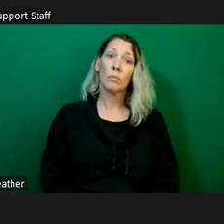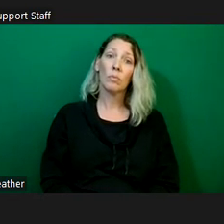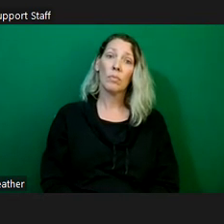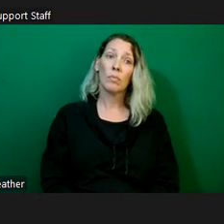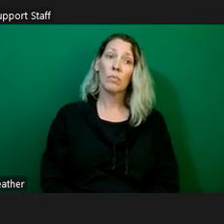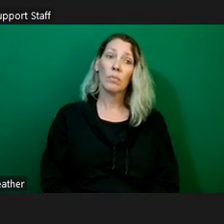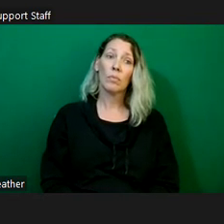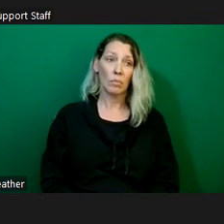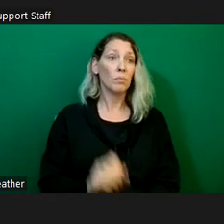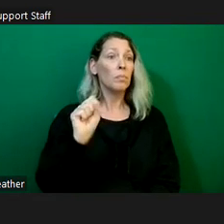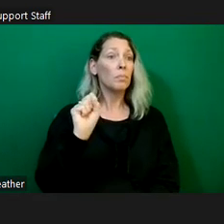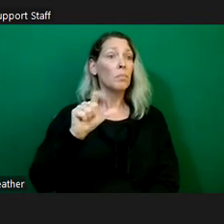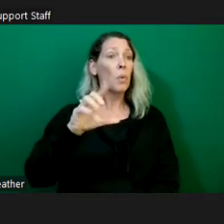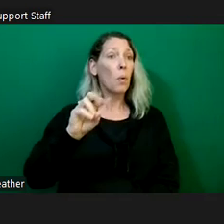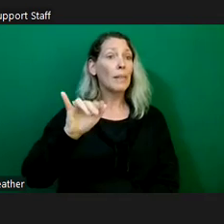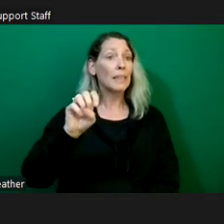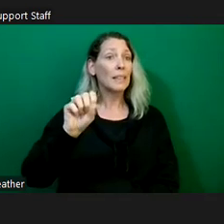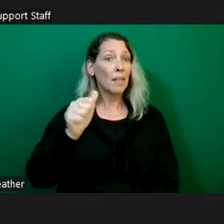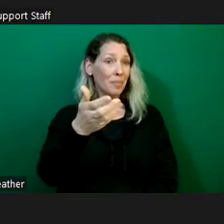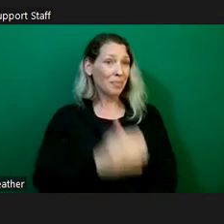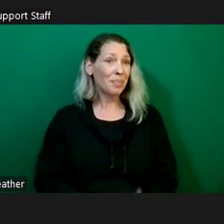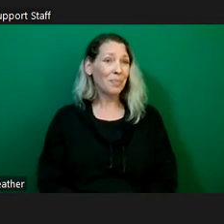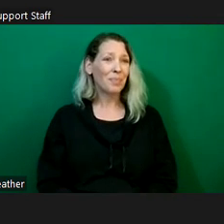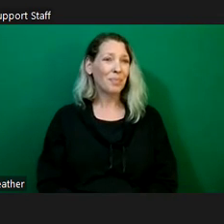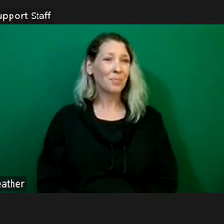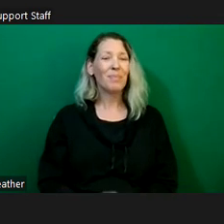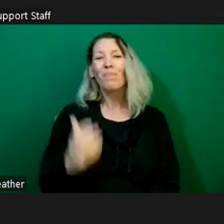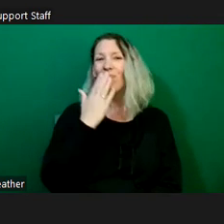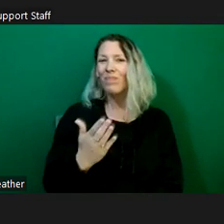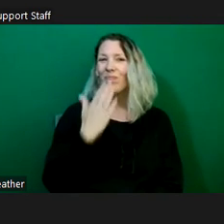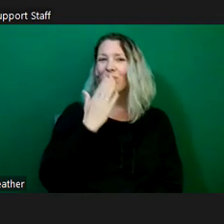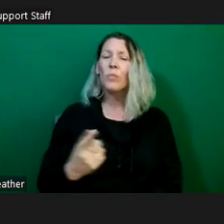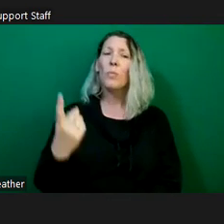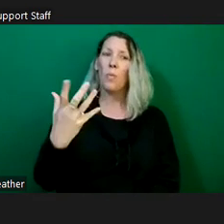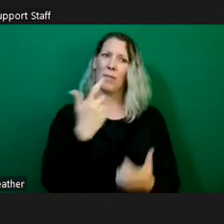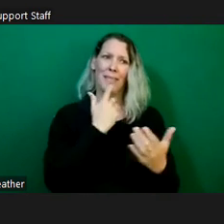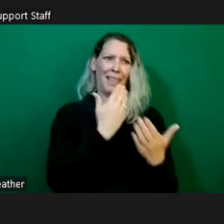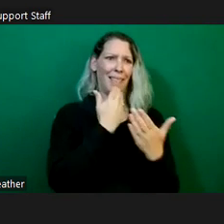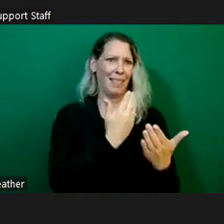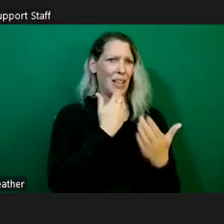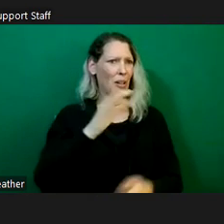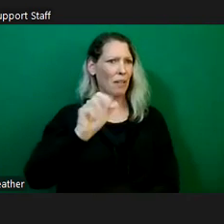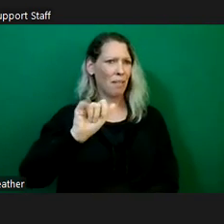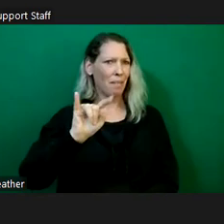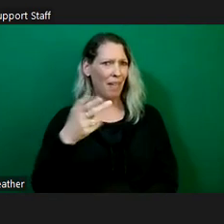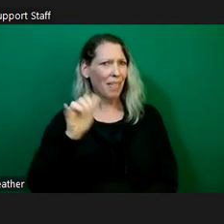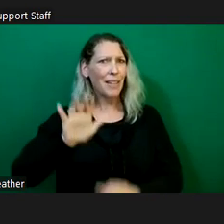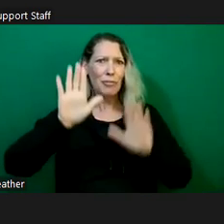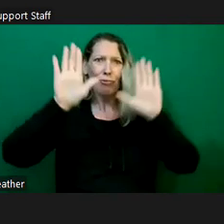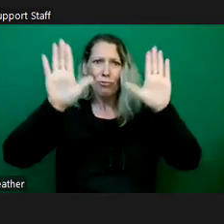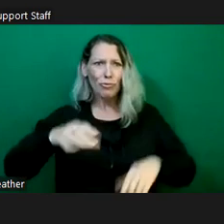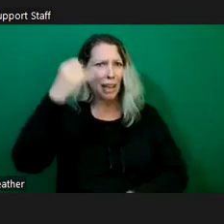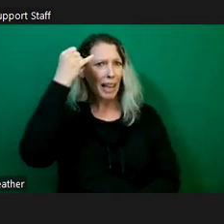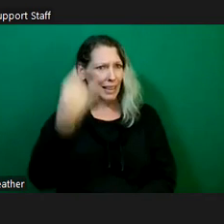Yes, Commissioner Lovisa. Thanks. I just wanted to say thank you, Faith. I think that's a great idea.